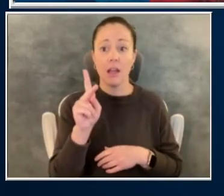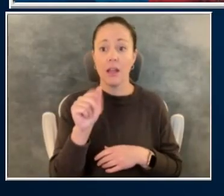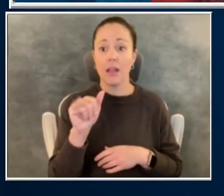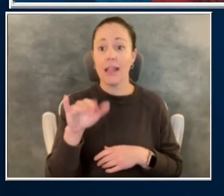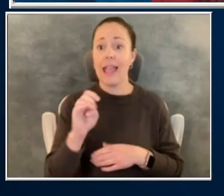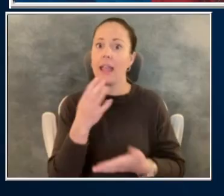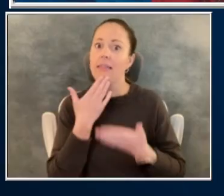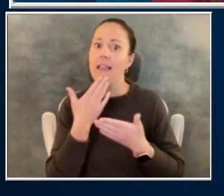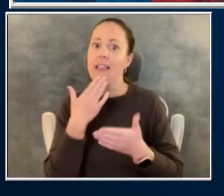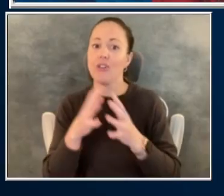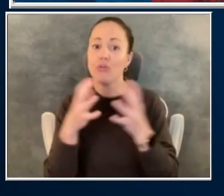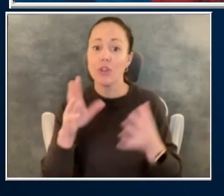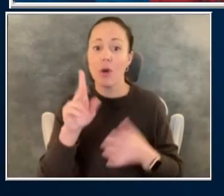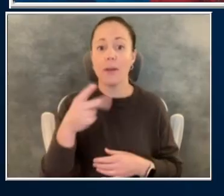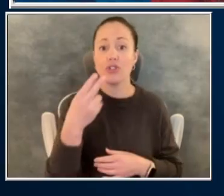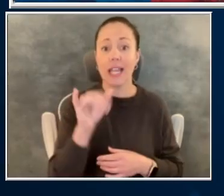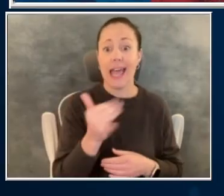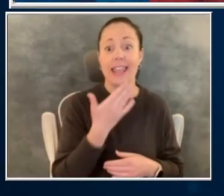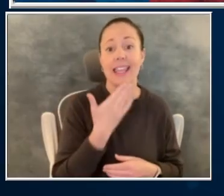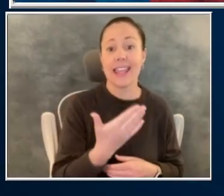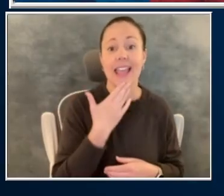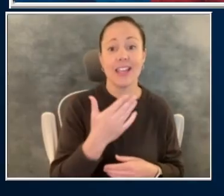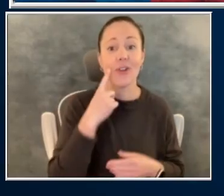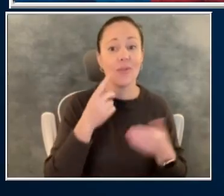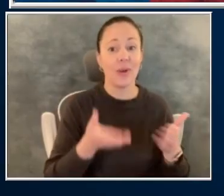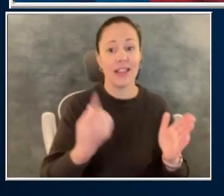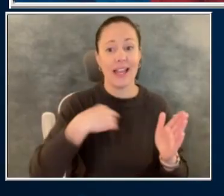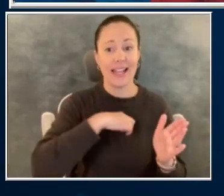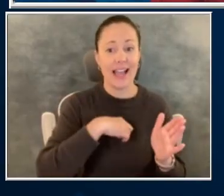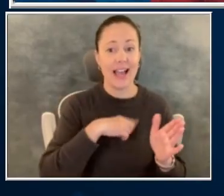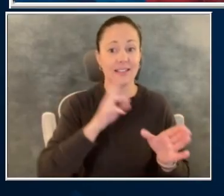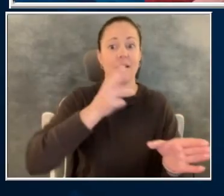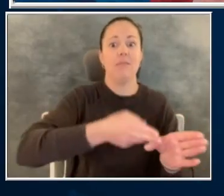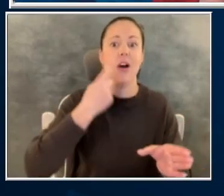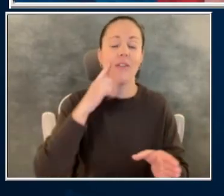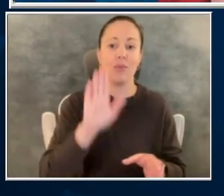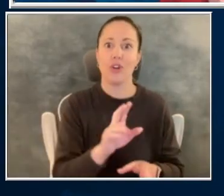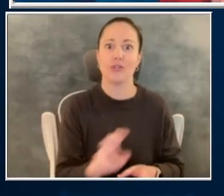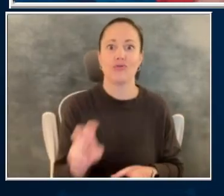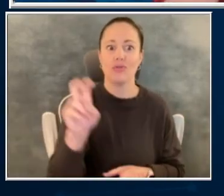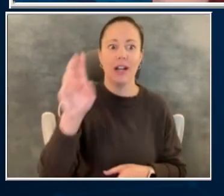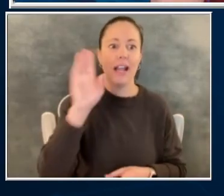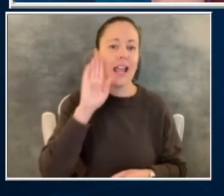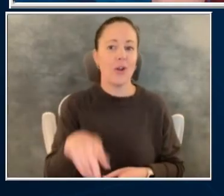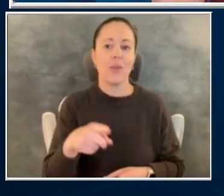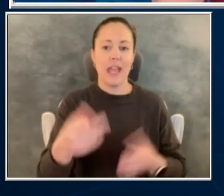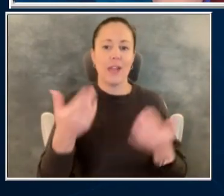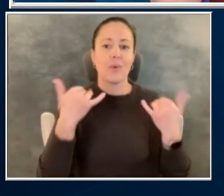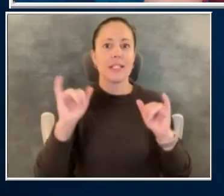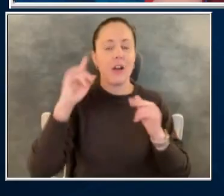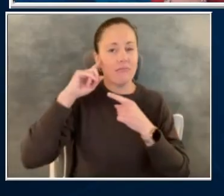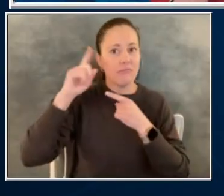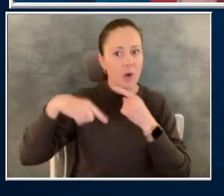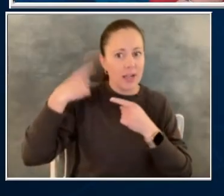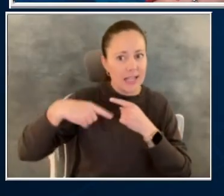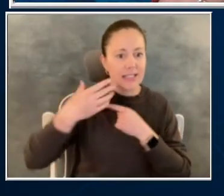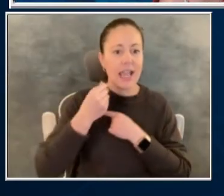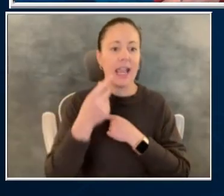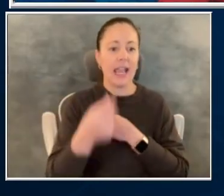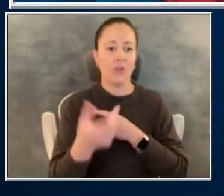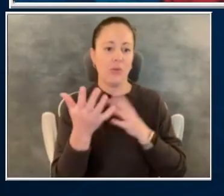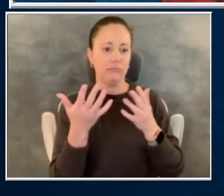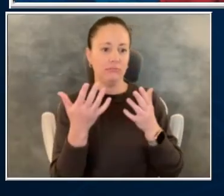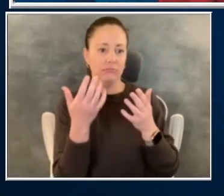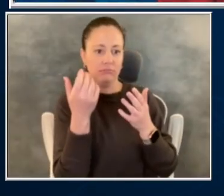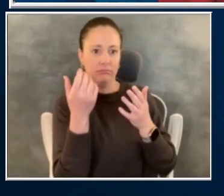Kathy, thank you for letting us come along for this journey. I know that you're still processing and you're understandably surprised, but by you